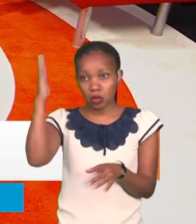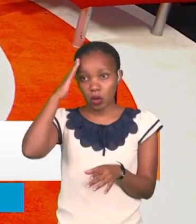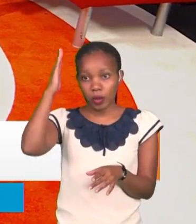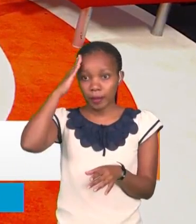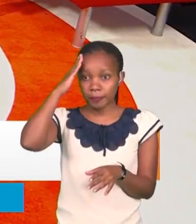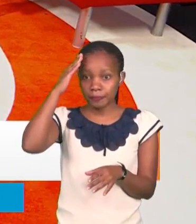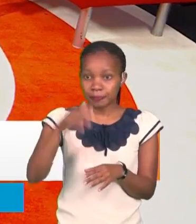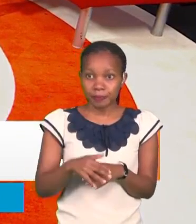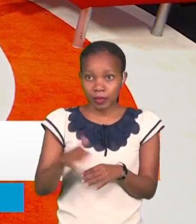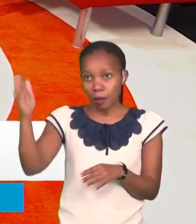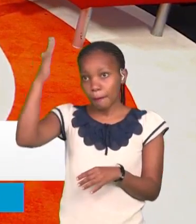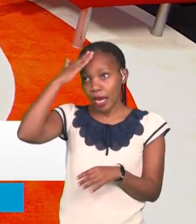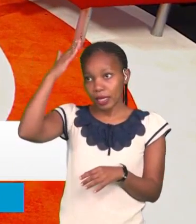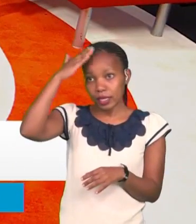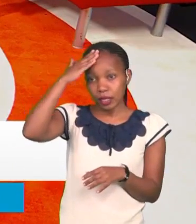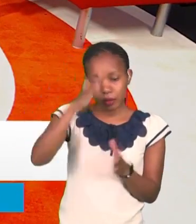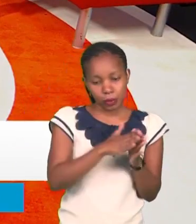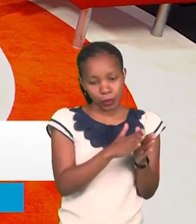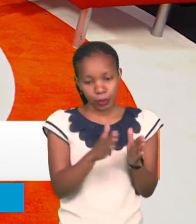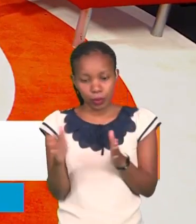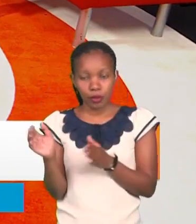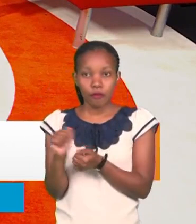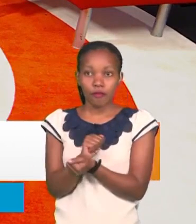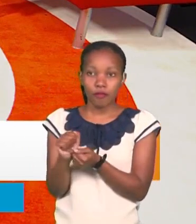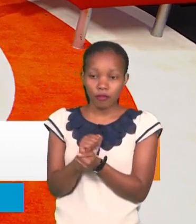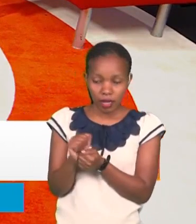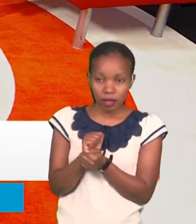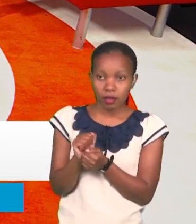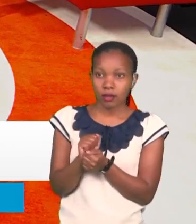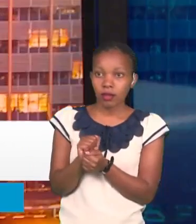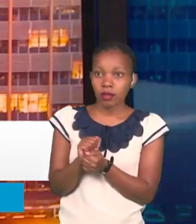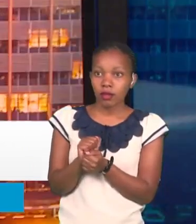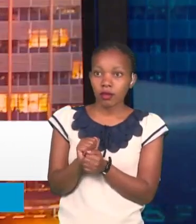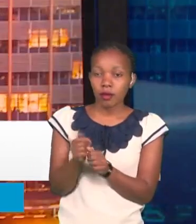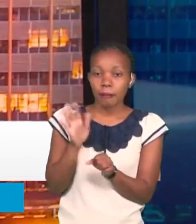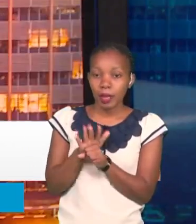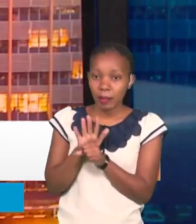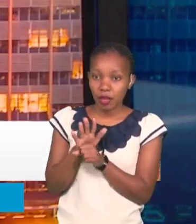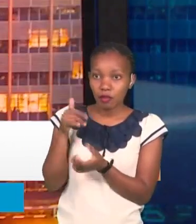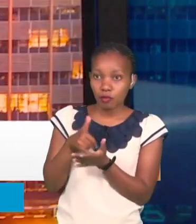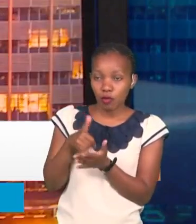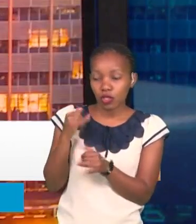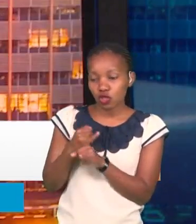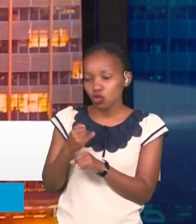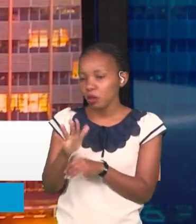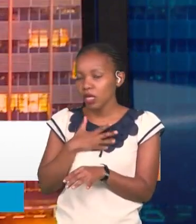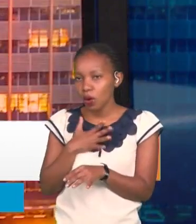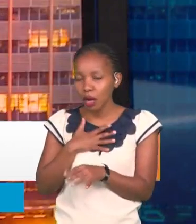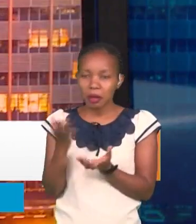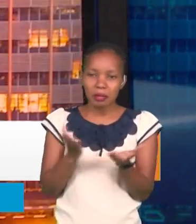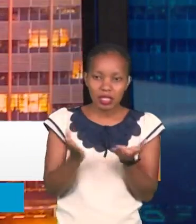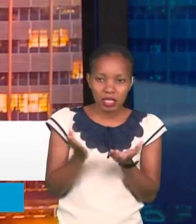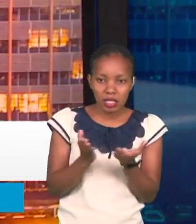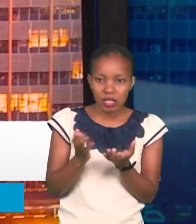that from Monday through to Friday, most of us are engaged in our job places,